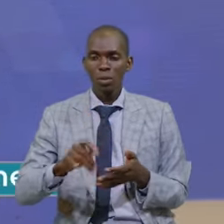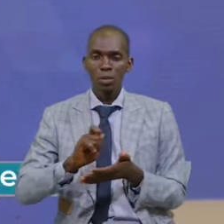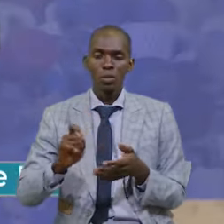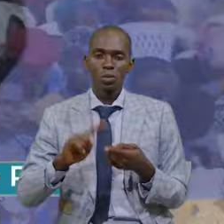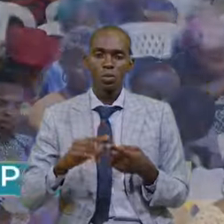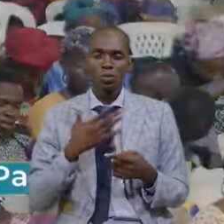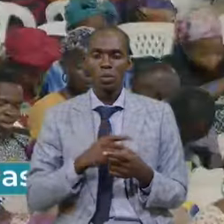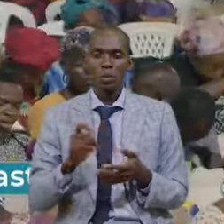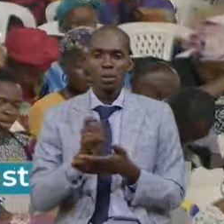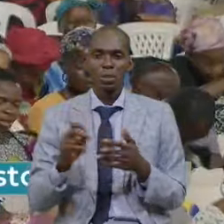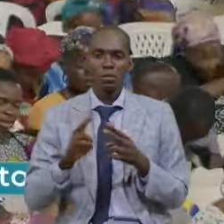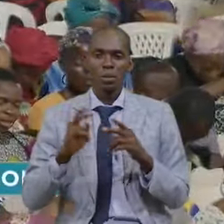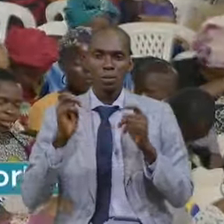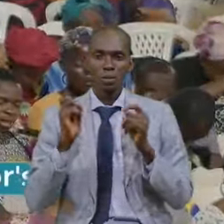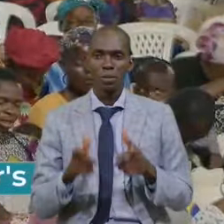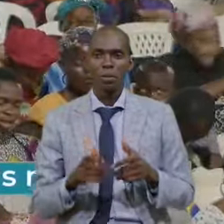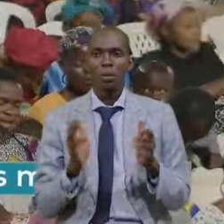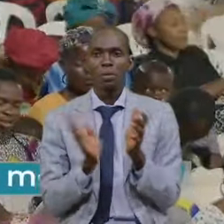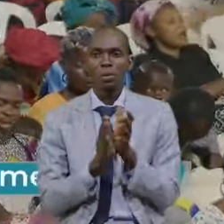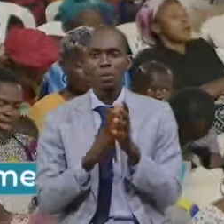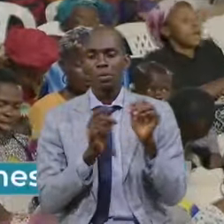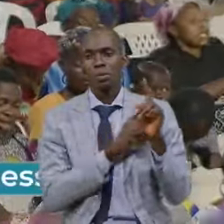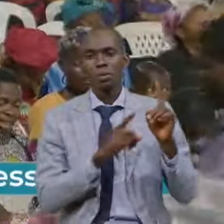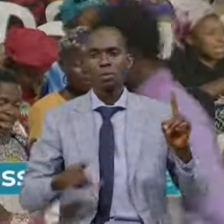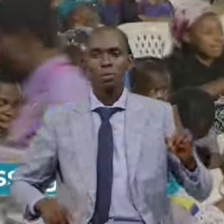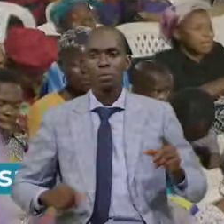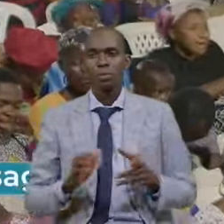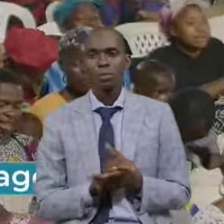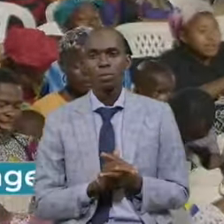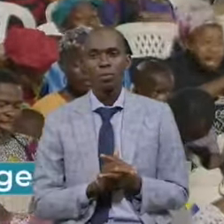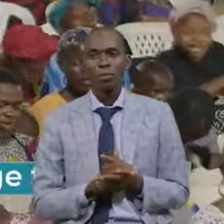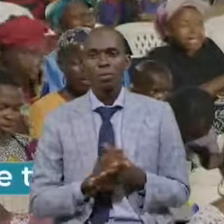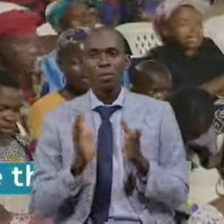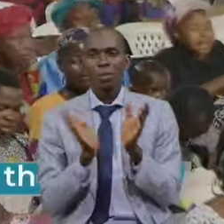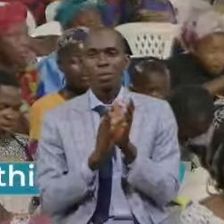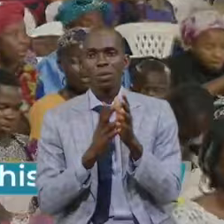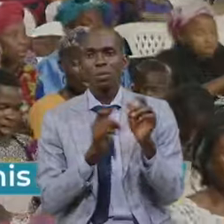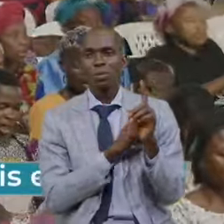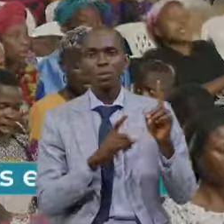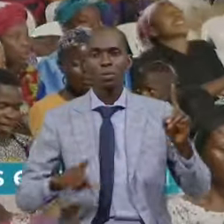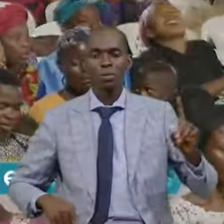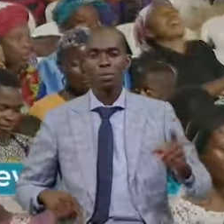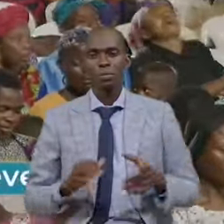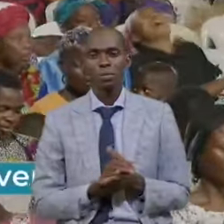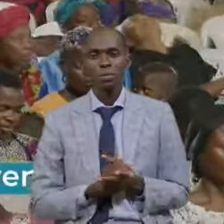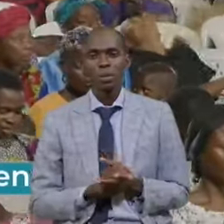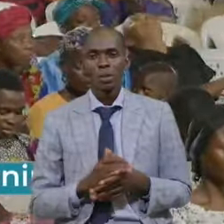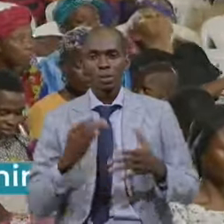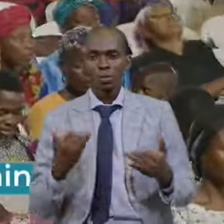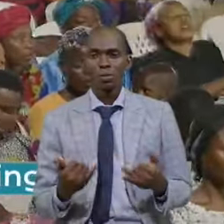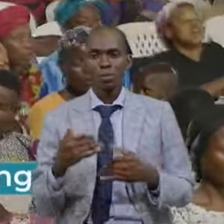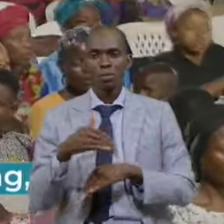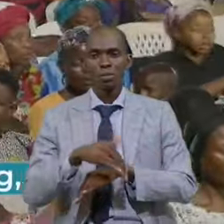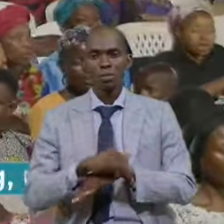Oh, that is great. Praise the Lord. I said praise the Lord. Tonight is